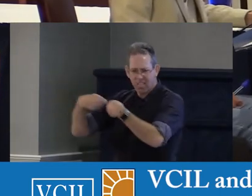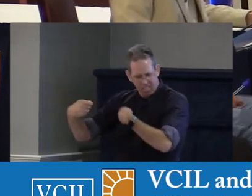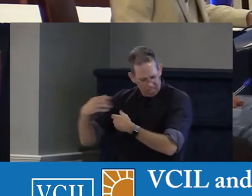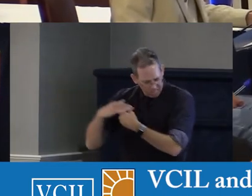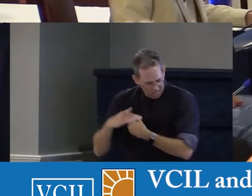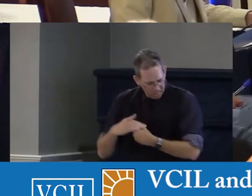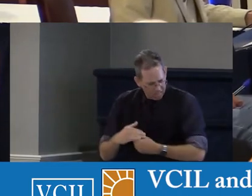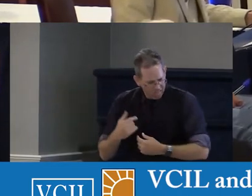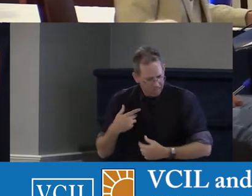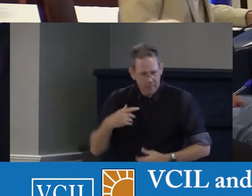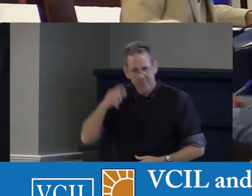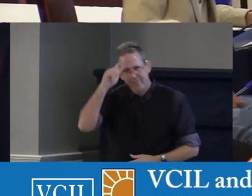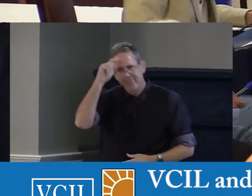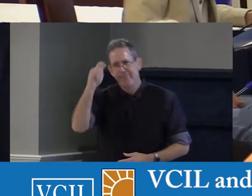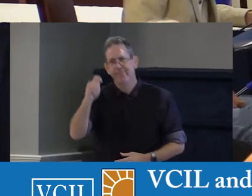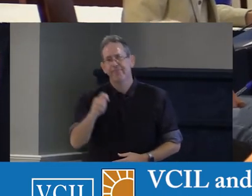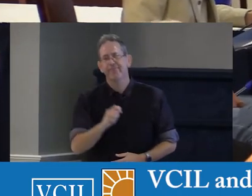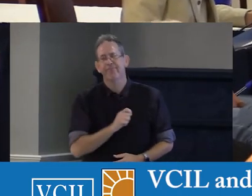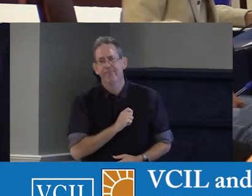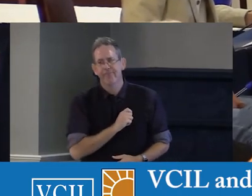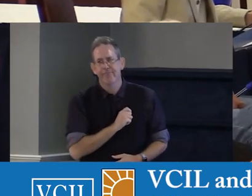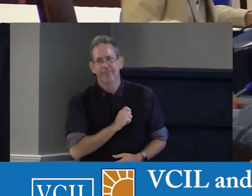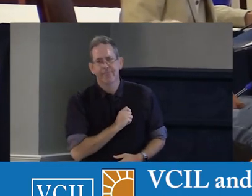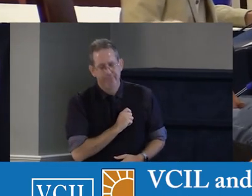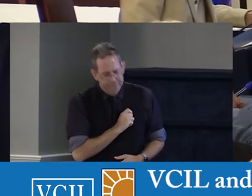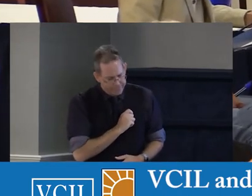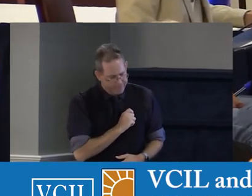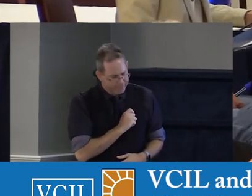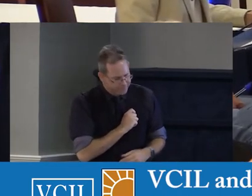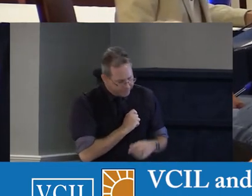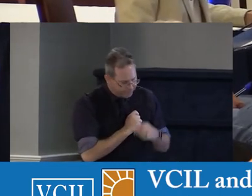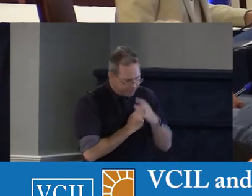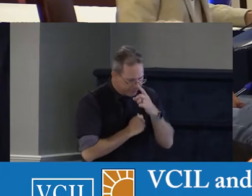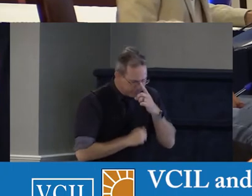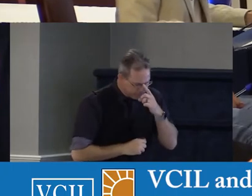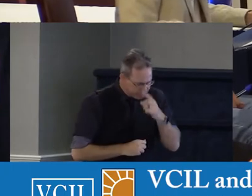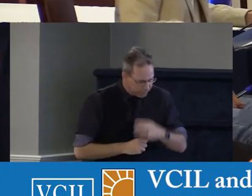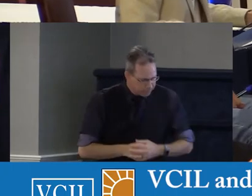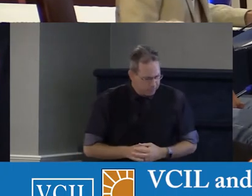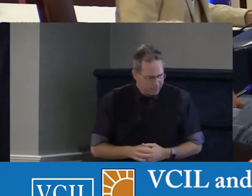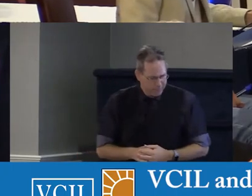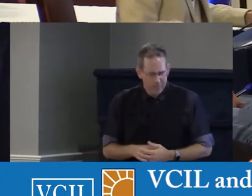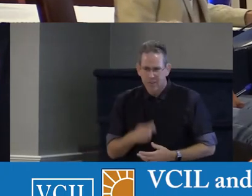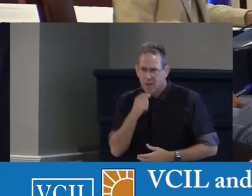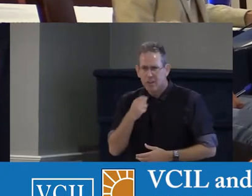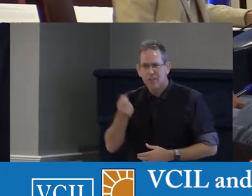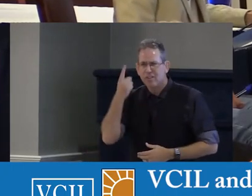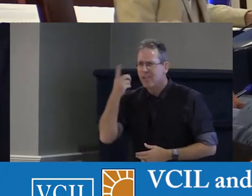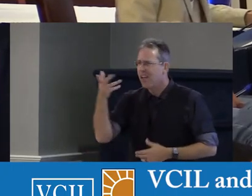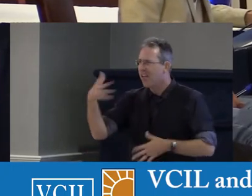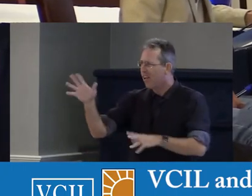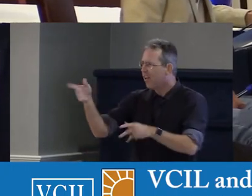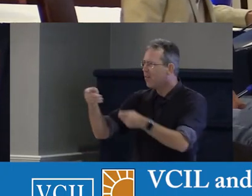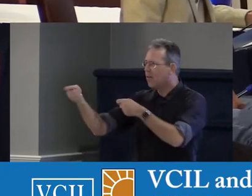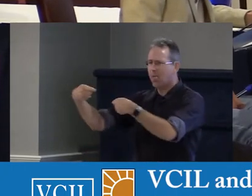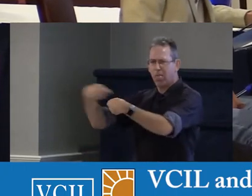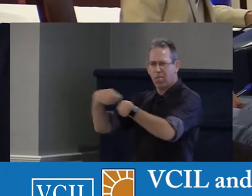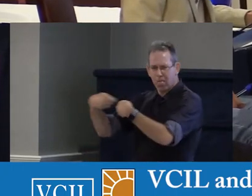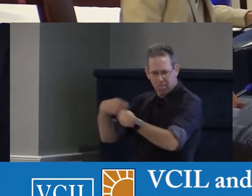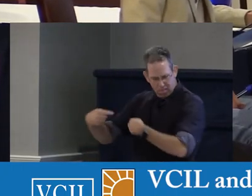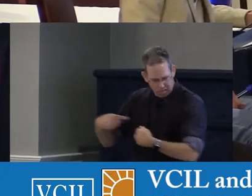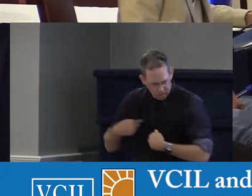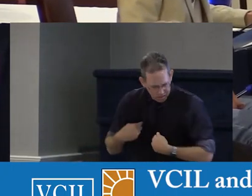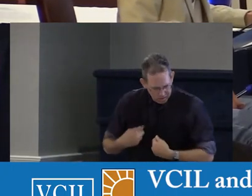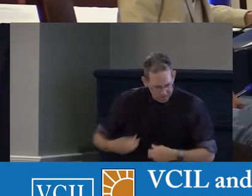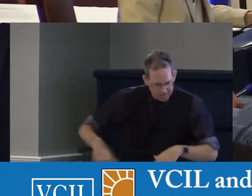your land. Cap in hand. No, I can't understand why you let someone